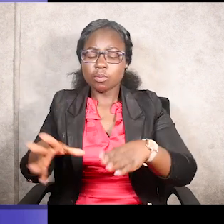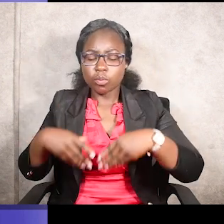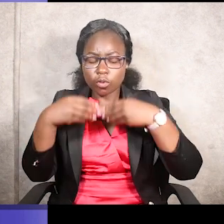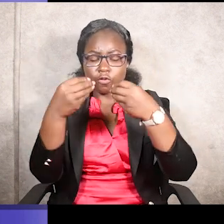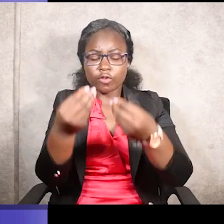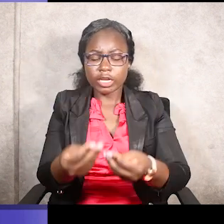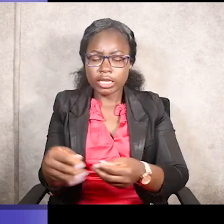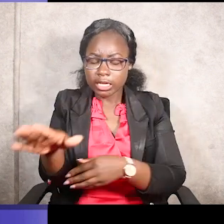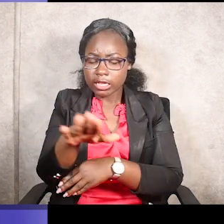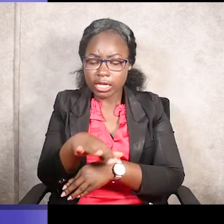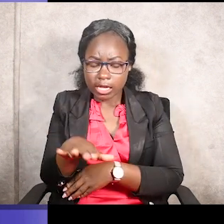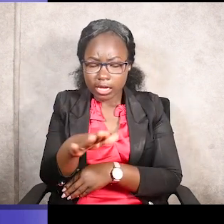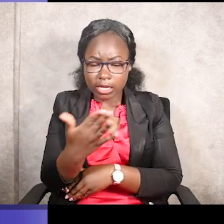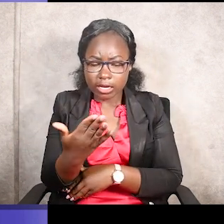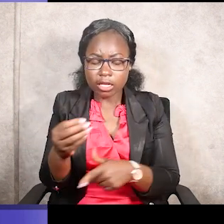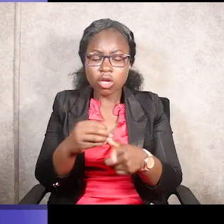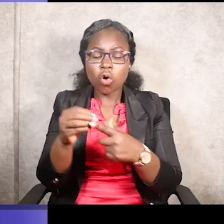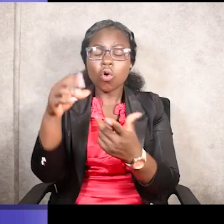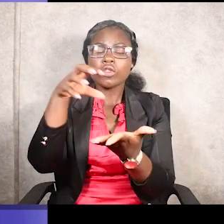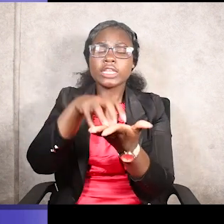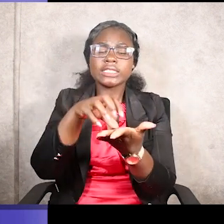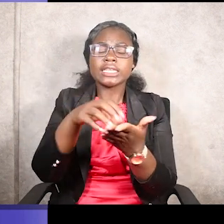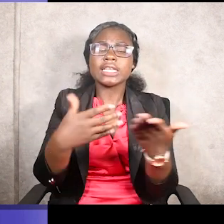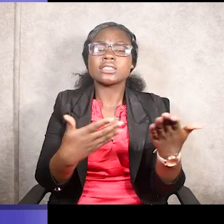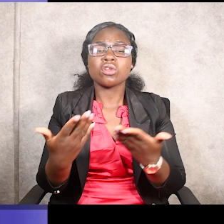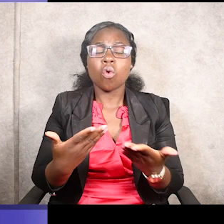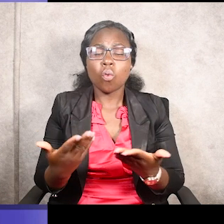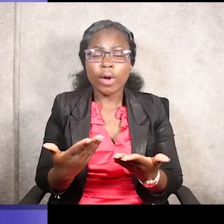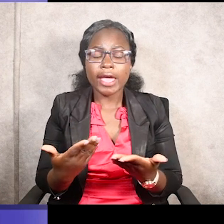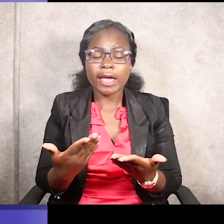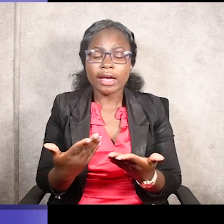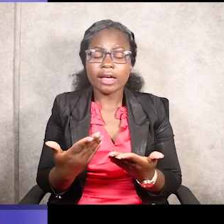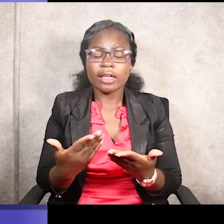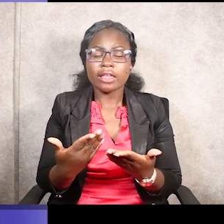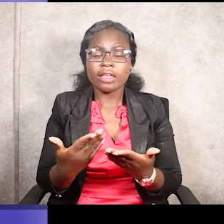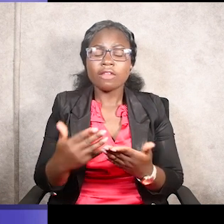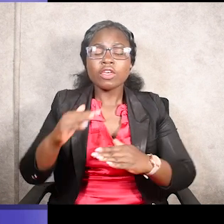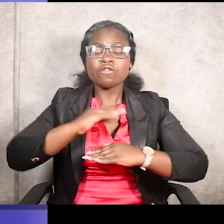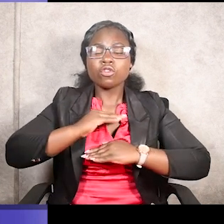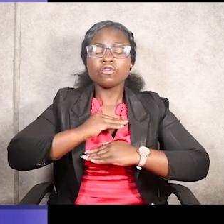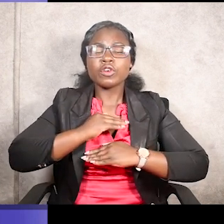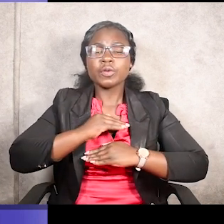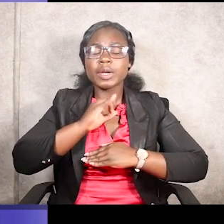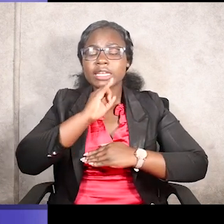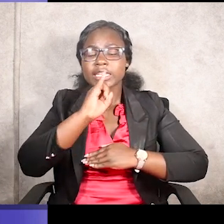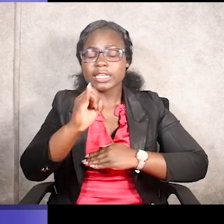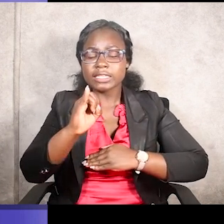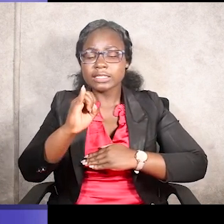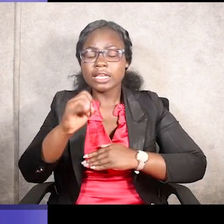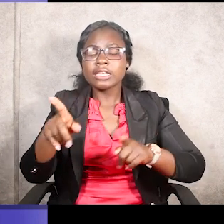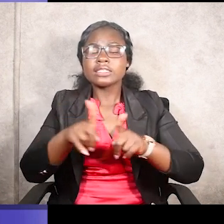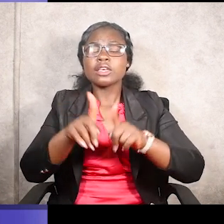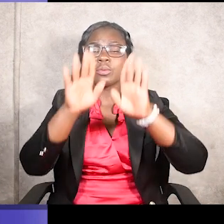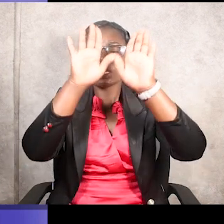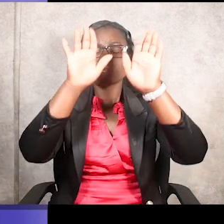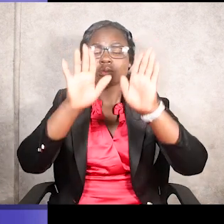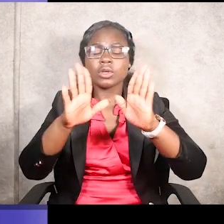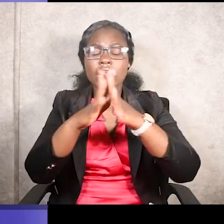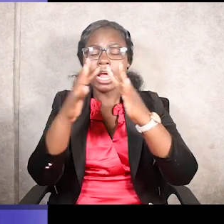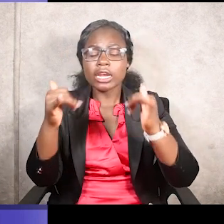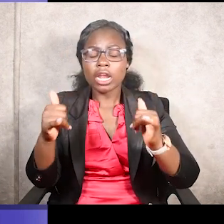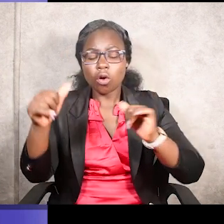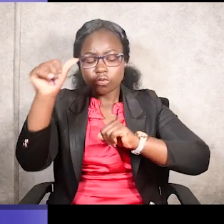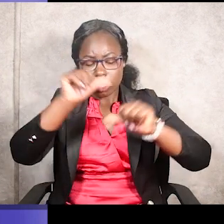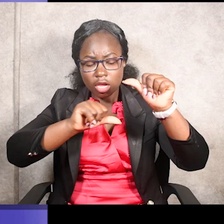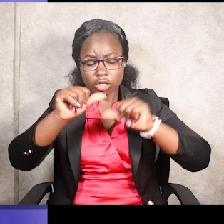gaps or the status of where accomplishment is at, is important, so that corrective action